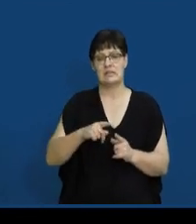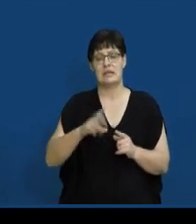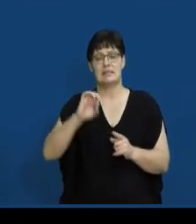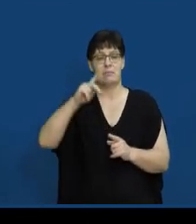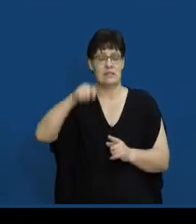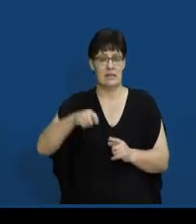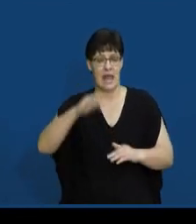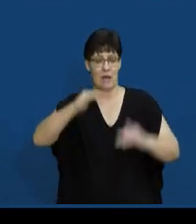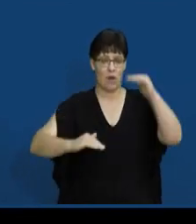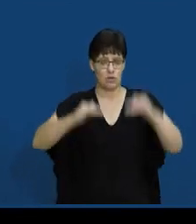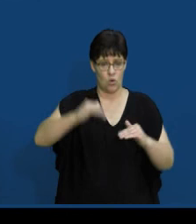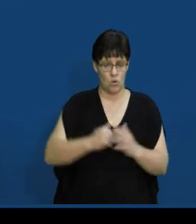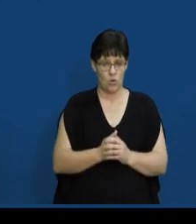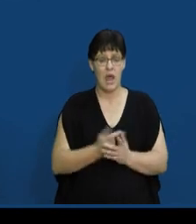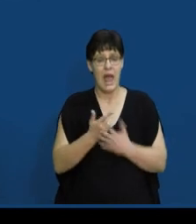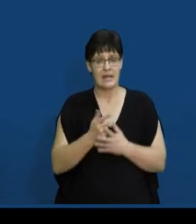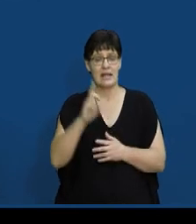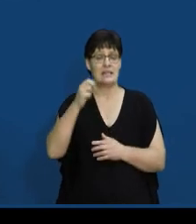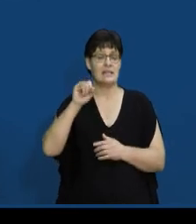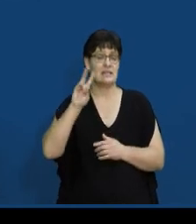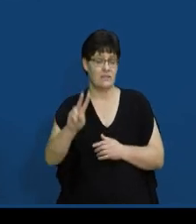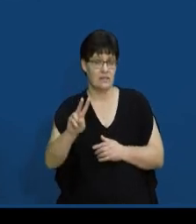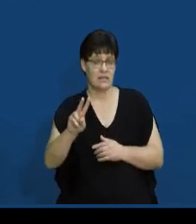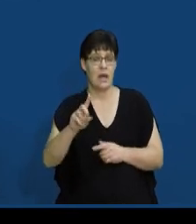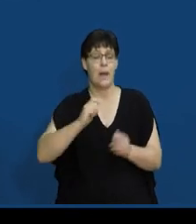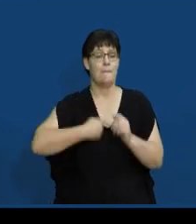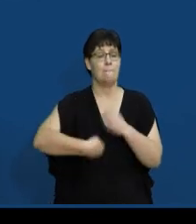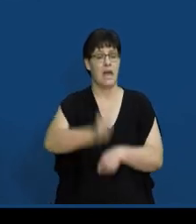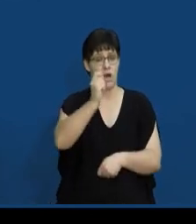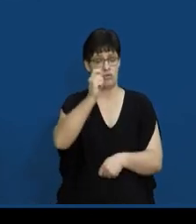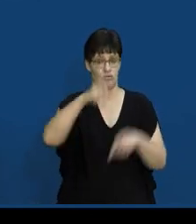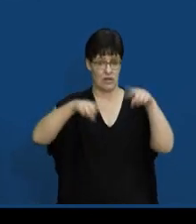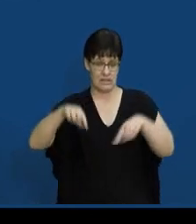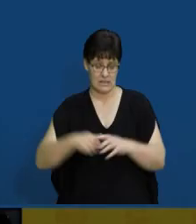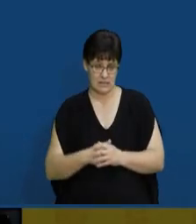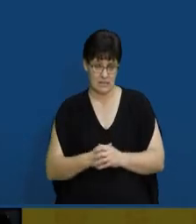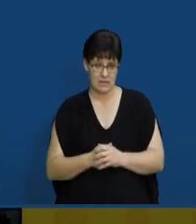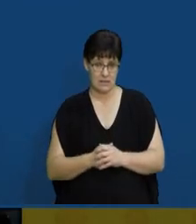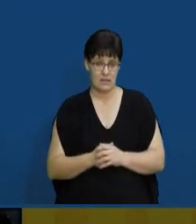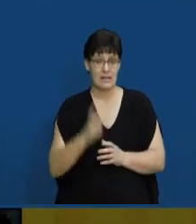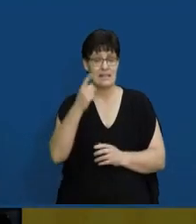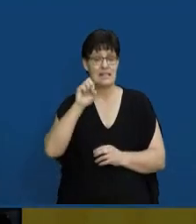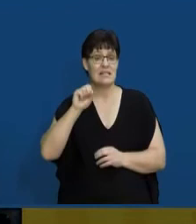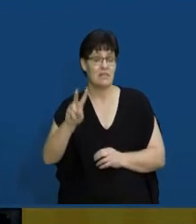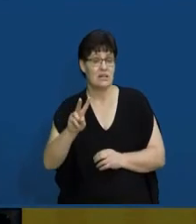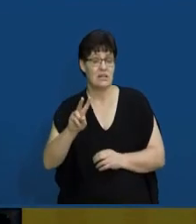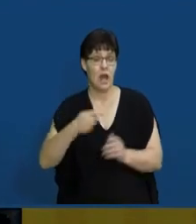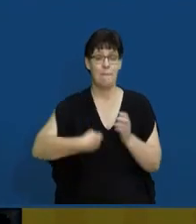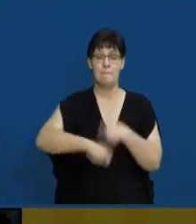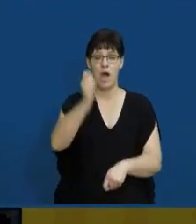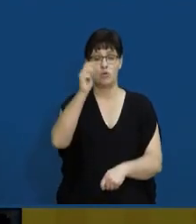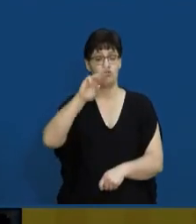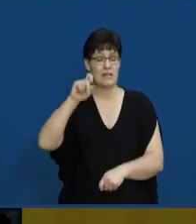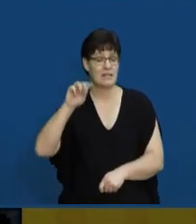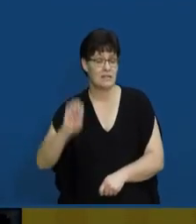certainly remember your dividend payout rate. With regards to the dividend payout rate, what you need to